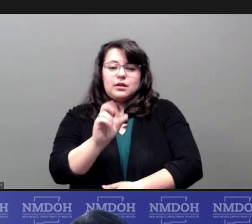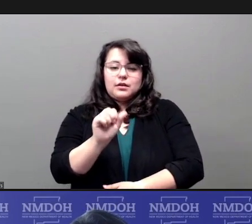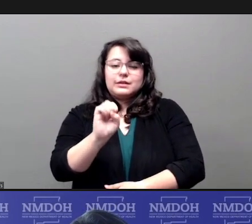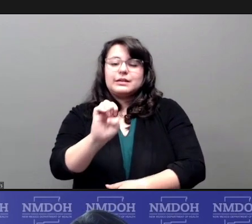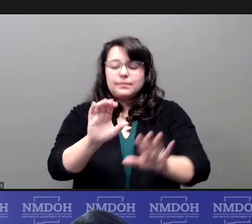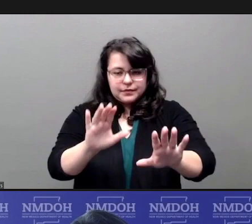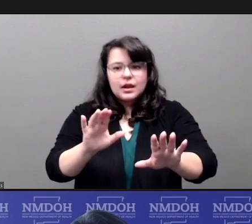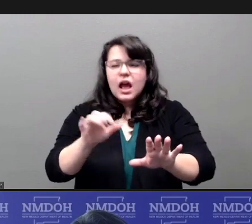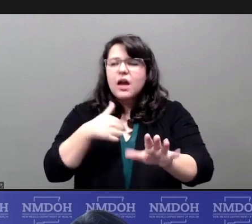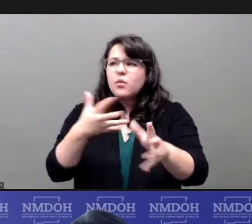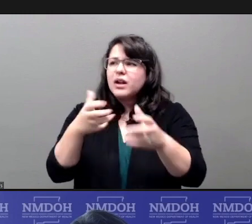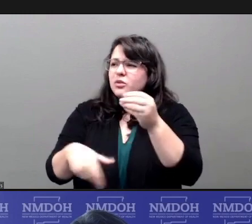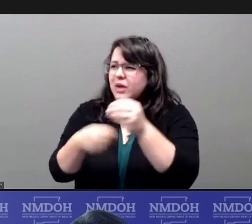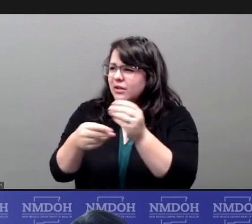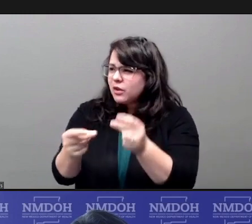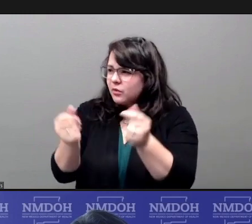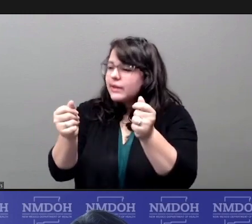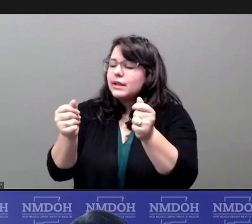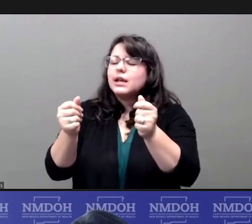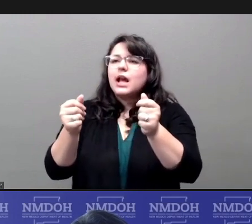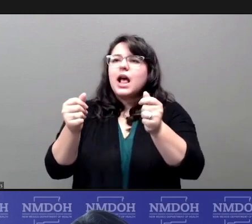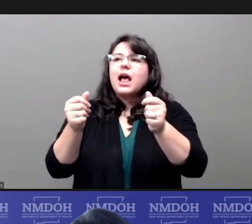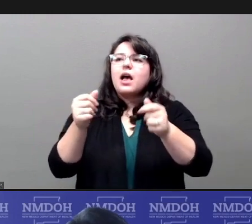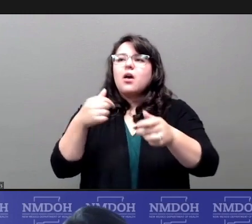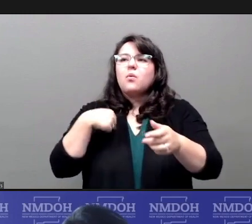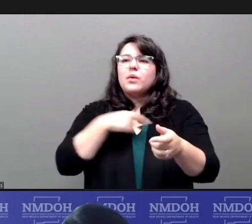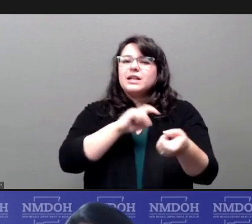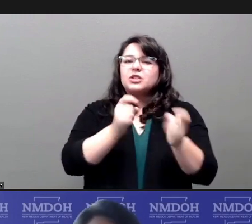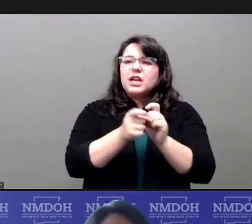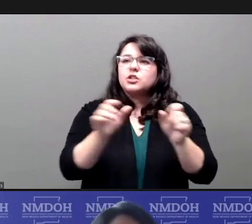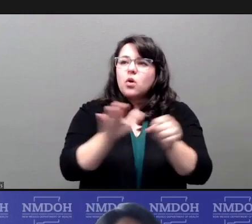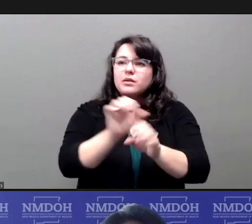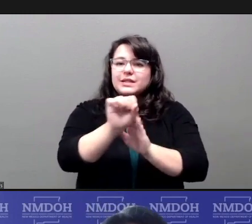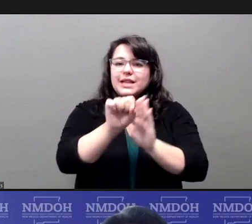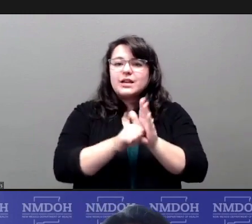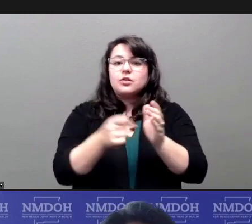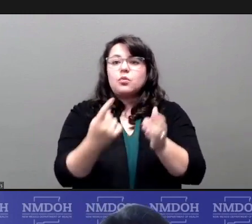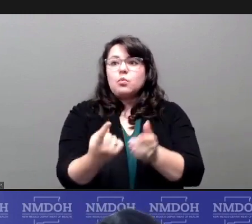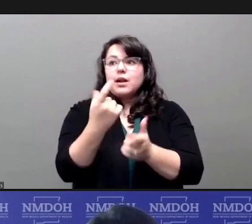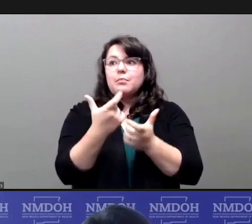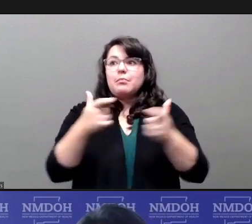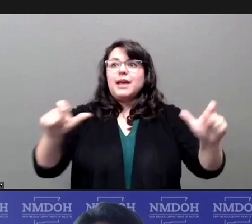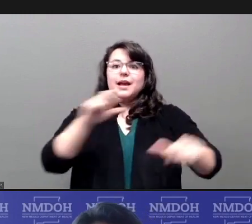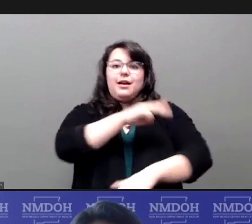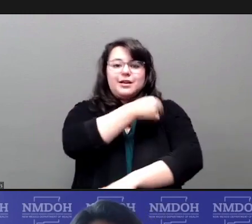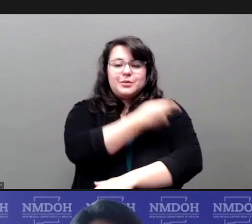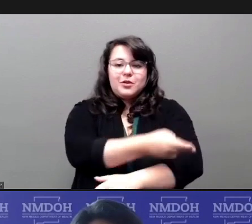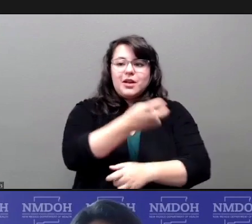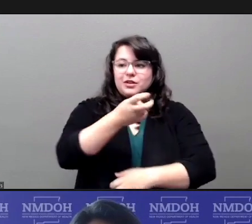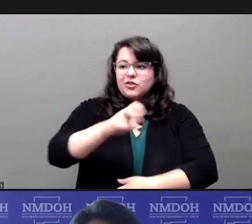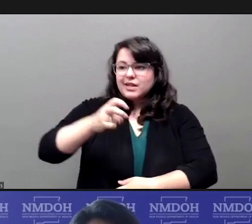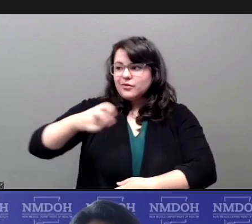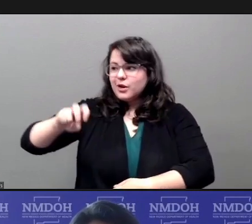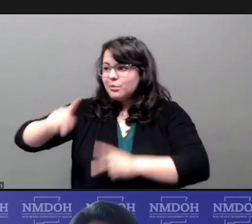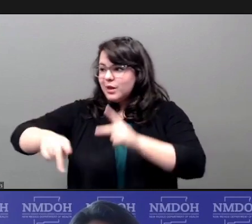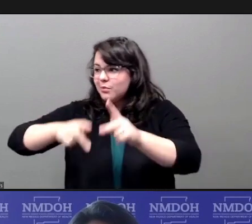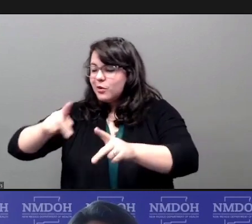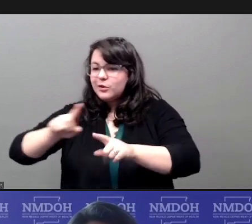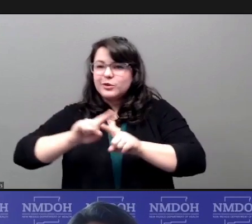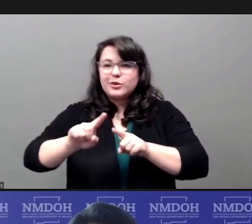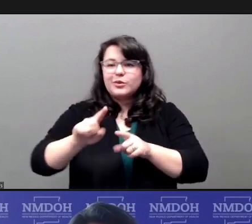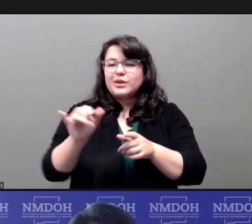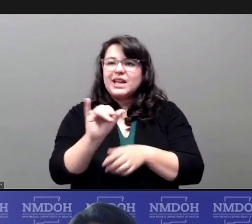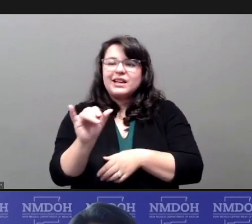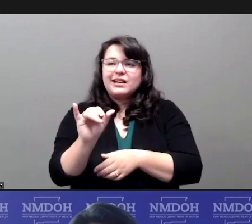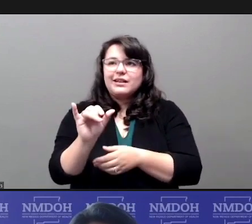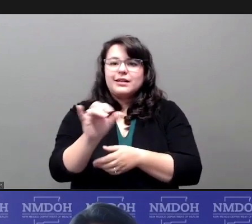model was where we sort of turned the whole state into one giant hospital, and we're transferring people from like the second floor